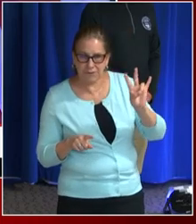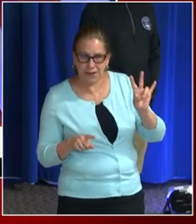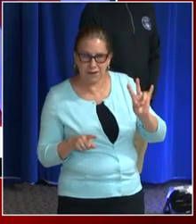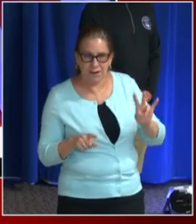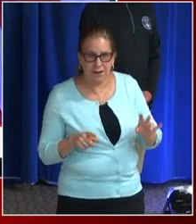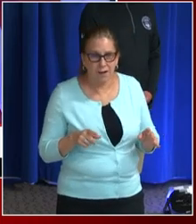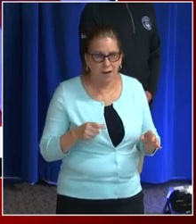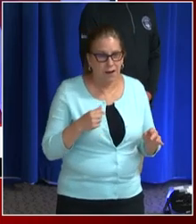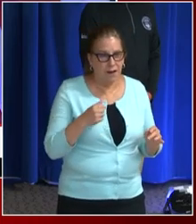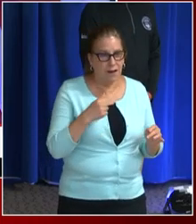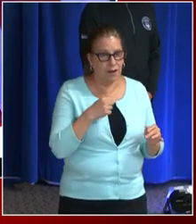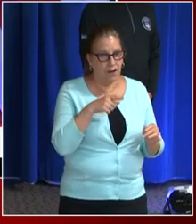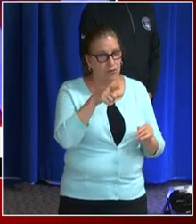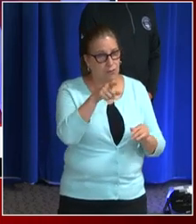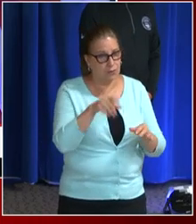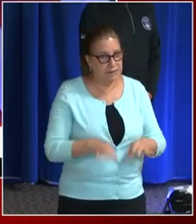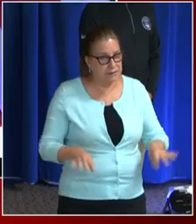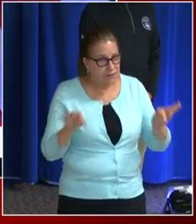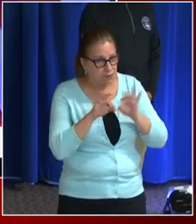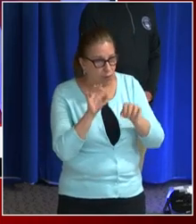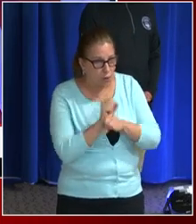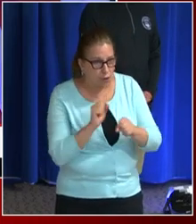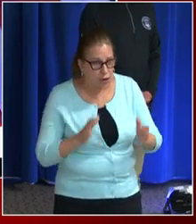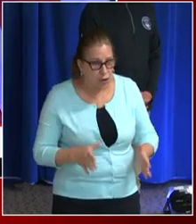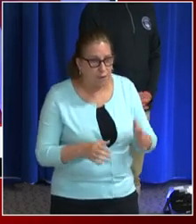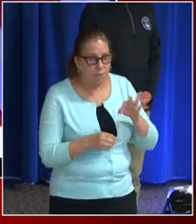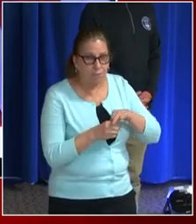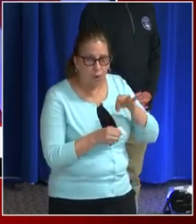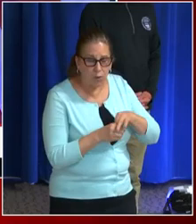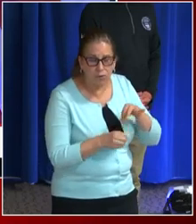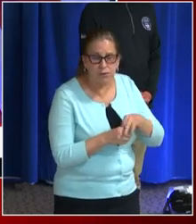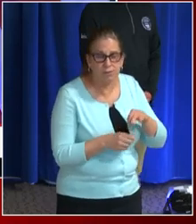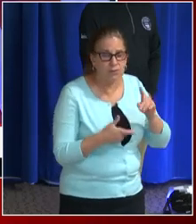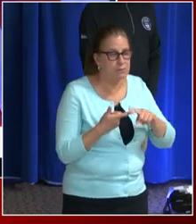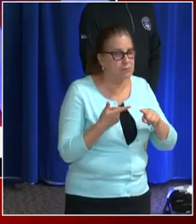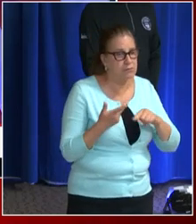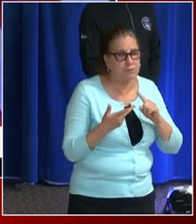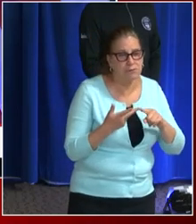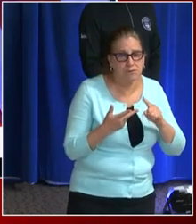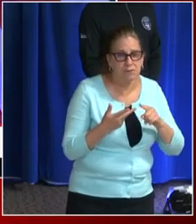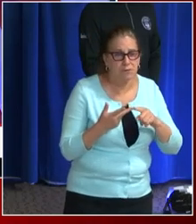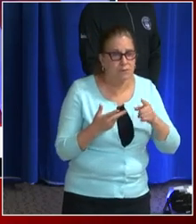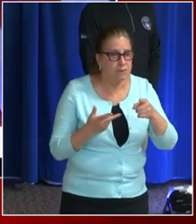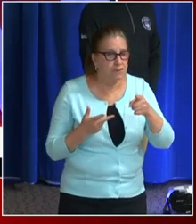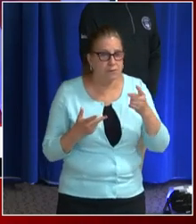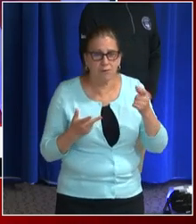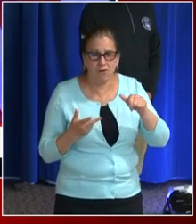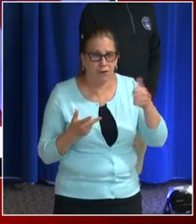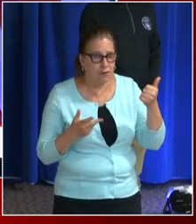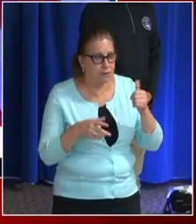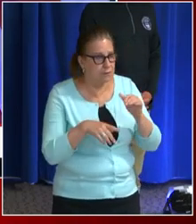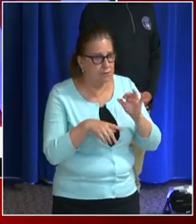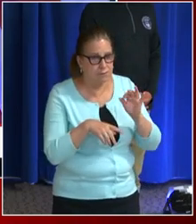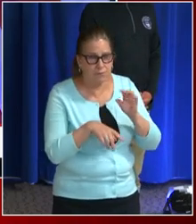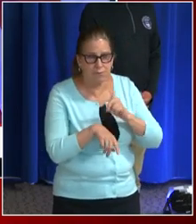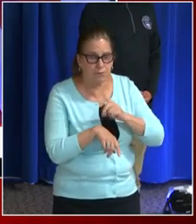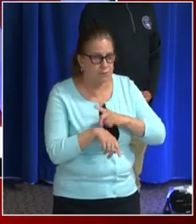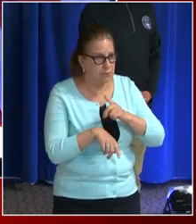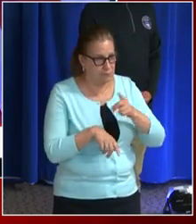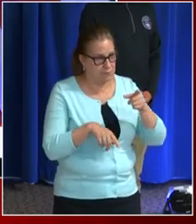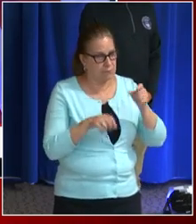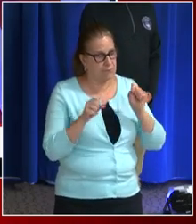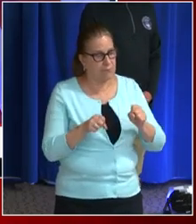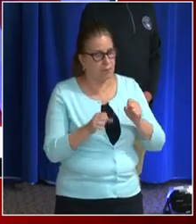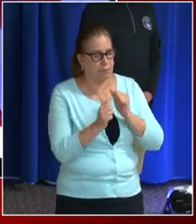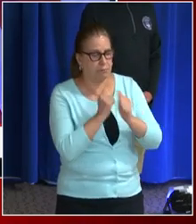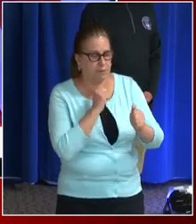essential, if you're working, if you're voting, then you are able to do all of those things. But we're